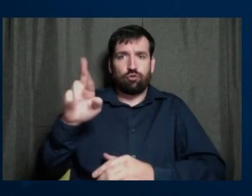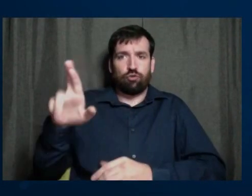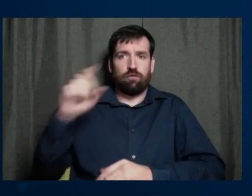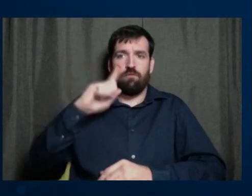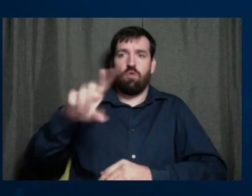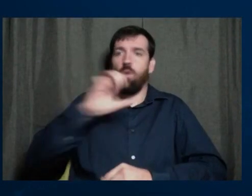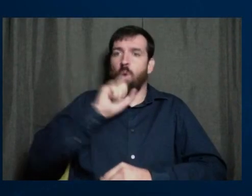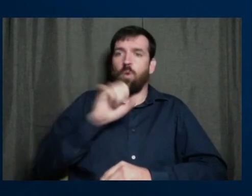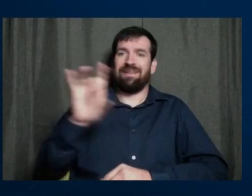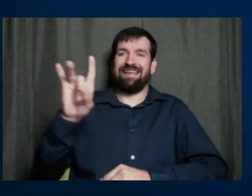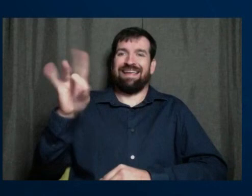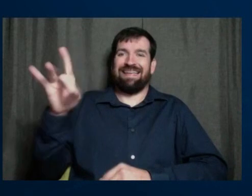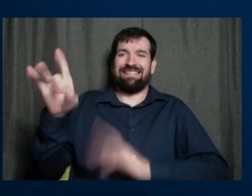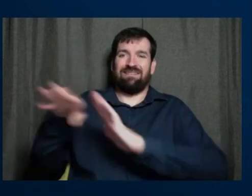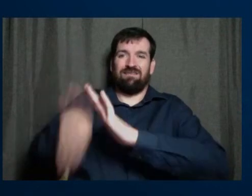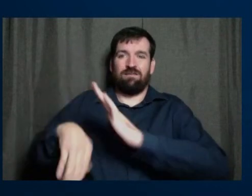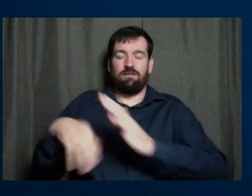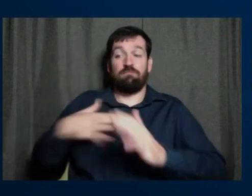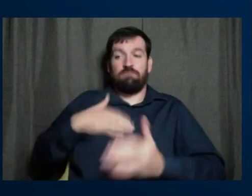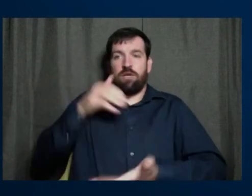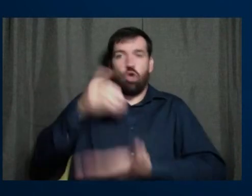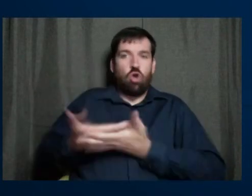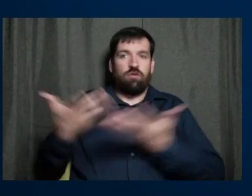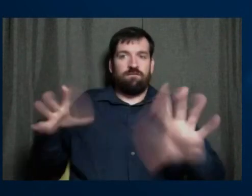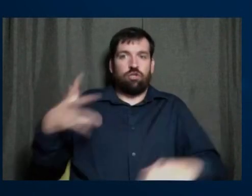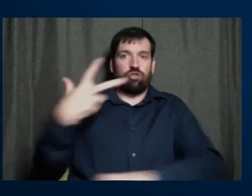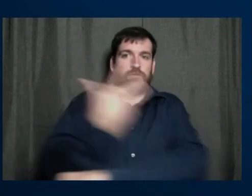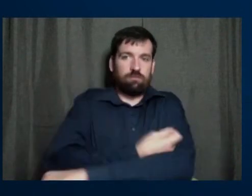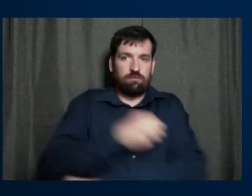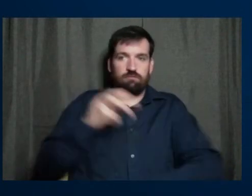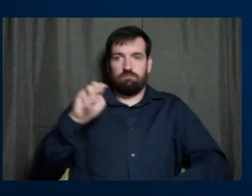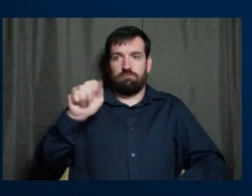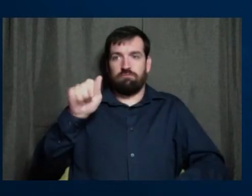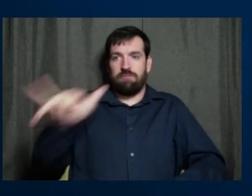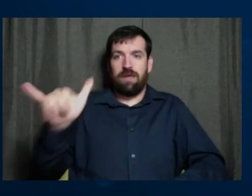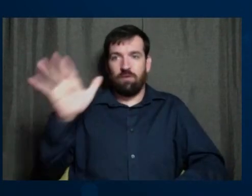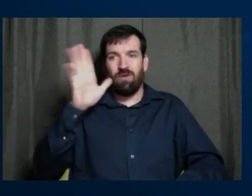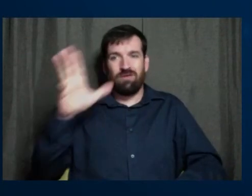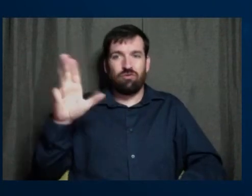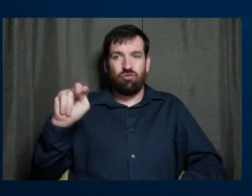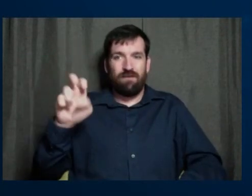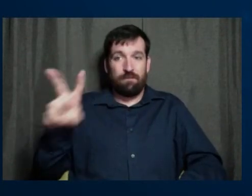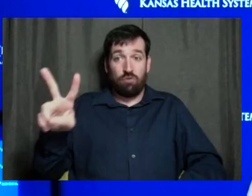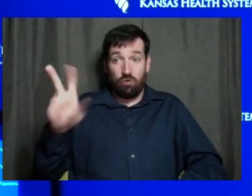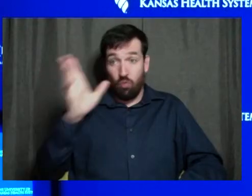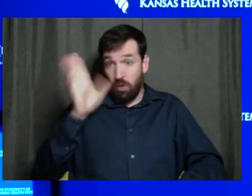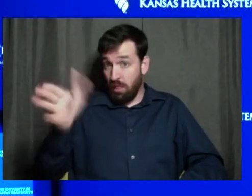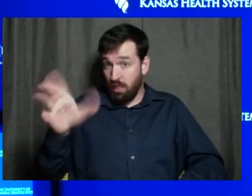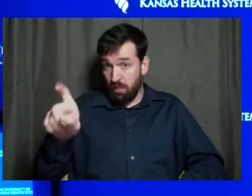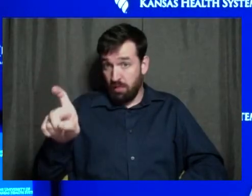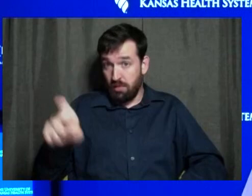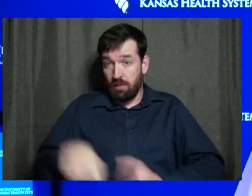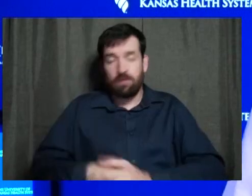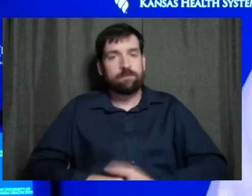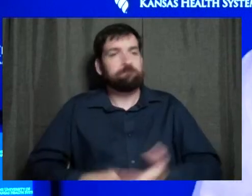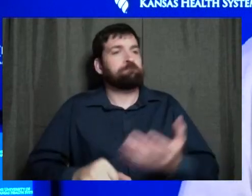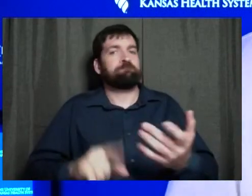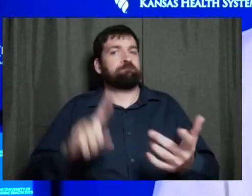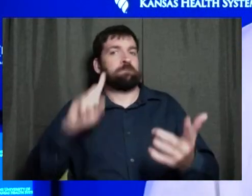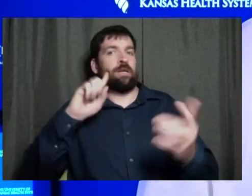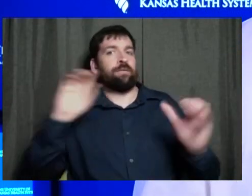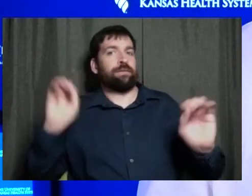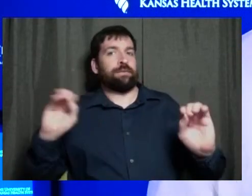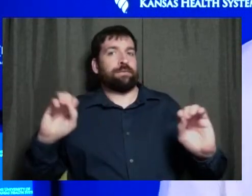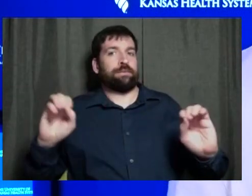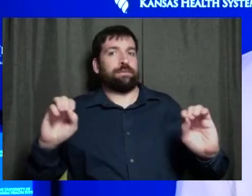May. So she will be in November. So will she be in November? Yeah, I haven't heard any discussion. Again,